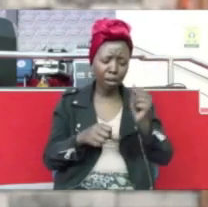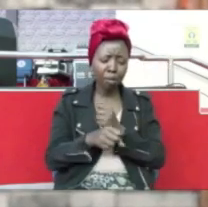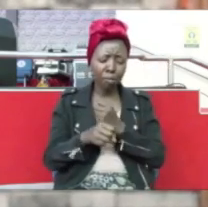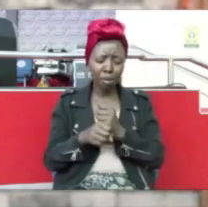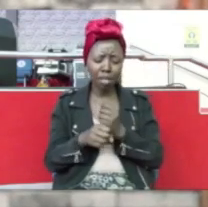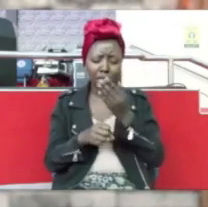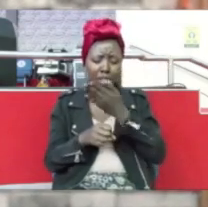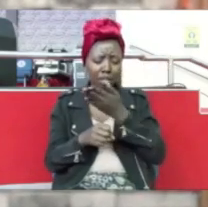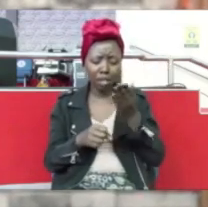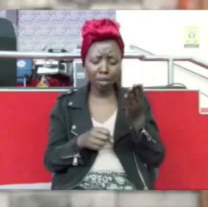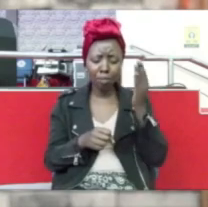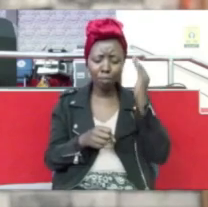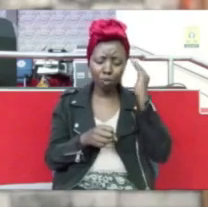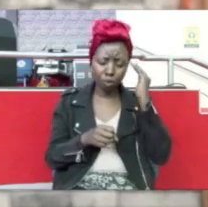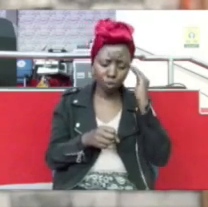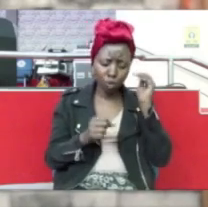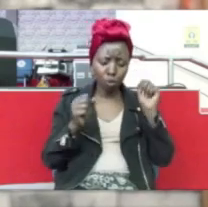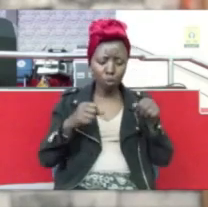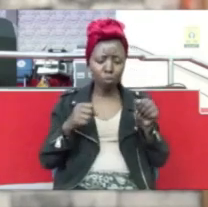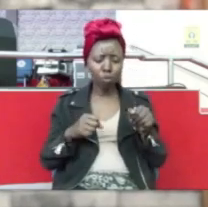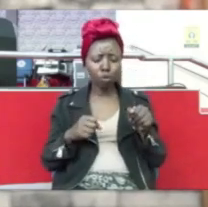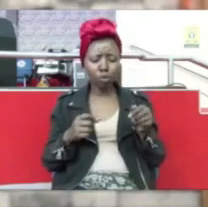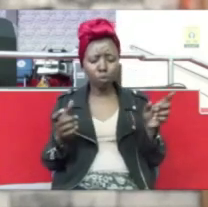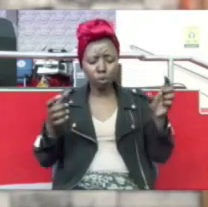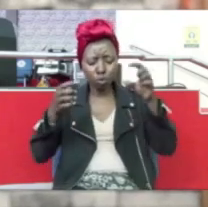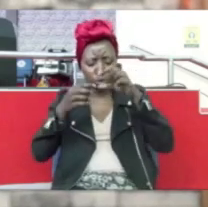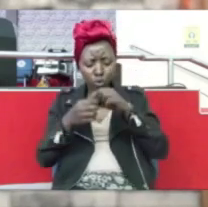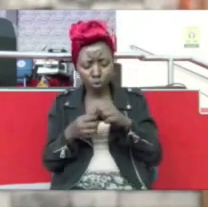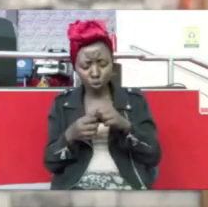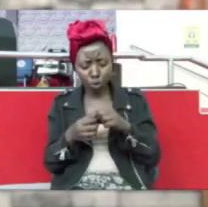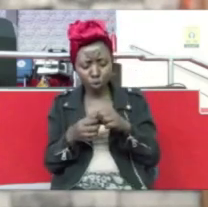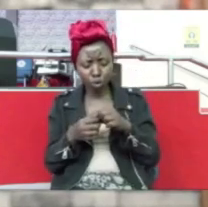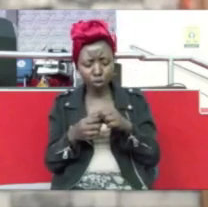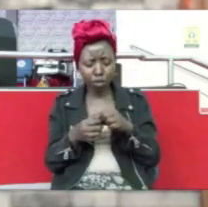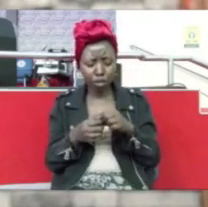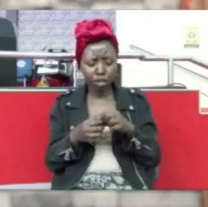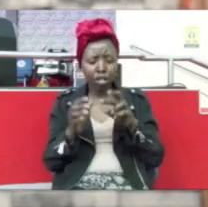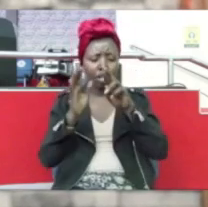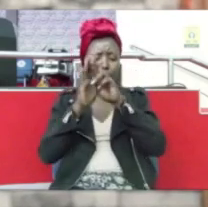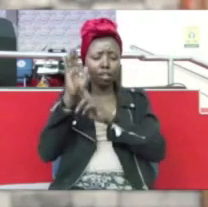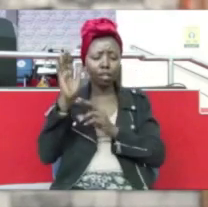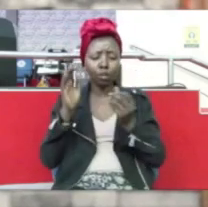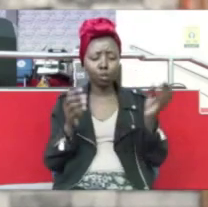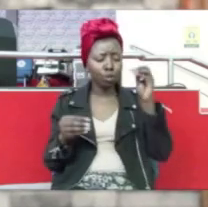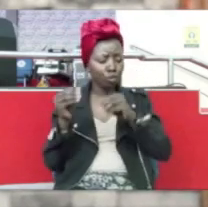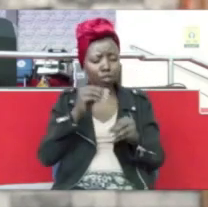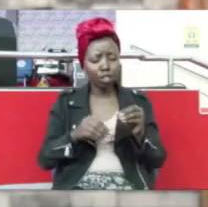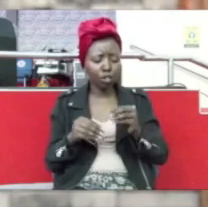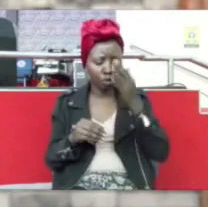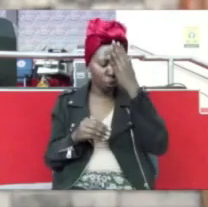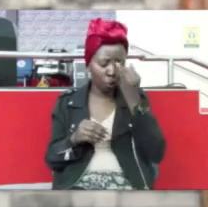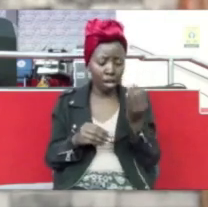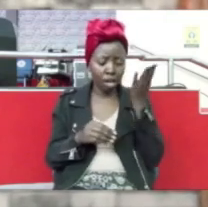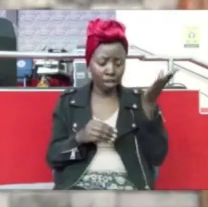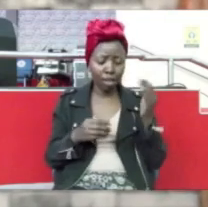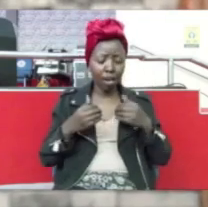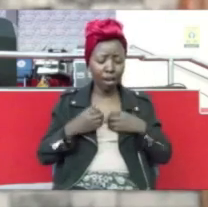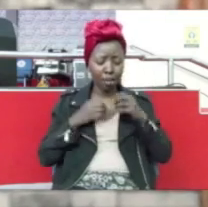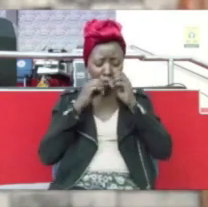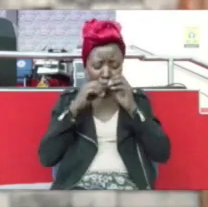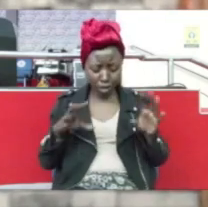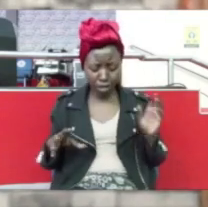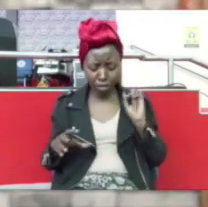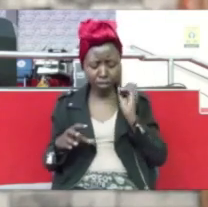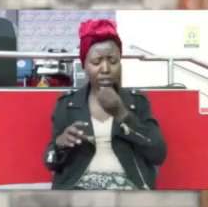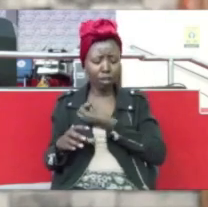Jehovah, that we may be able to plug into the principle of giving, for therein lies our blessings, O God. I want to thank you,